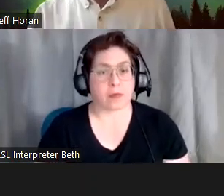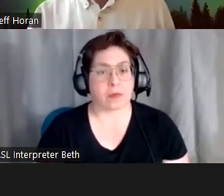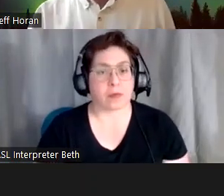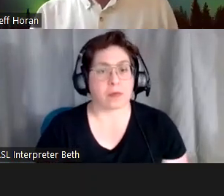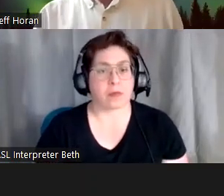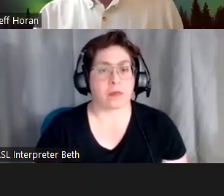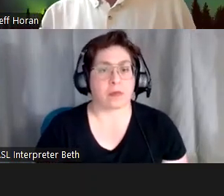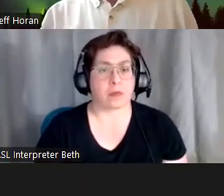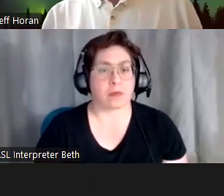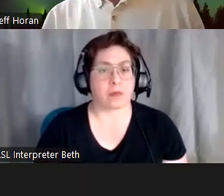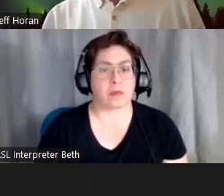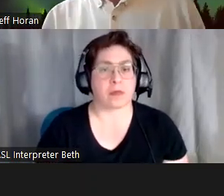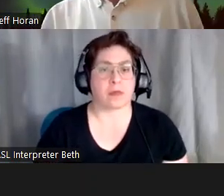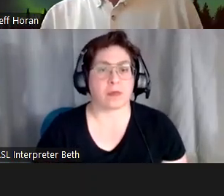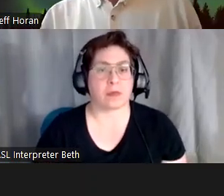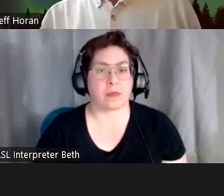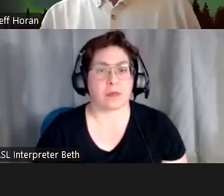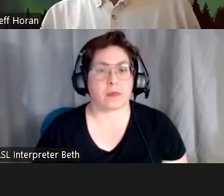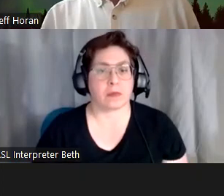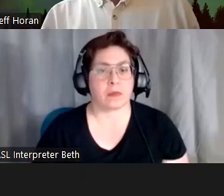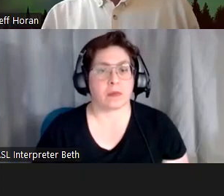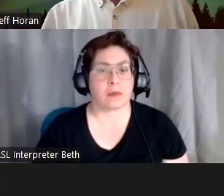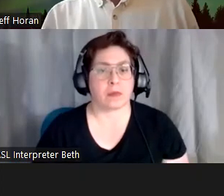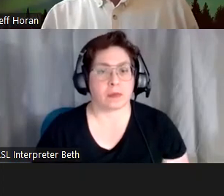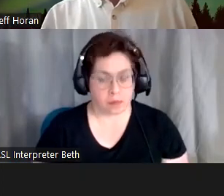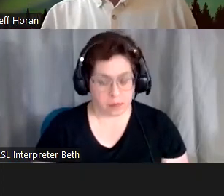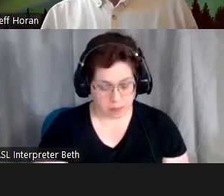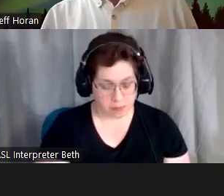bird species was also a very compelling graph as well.